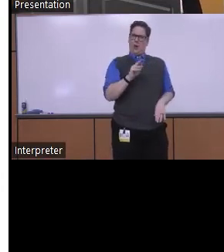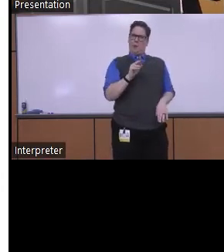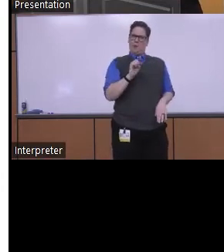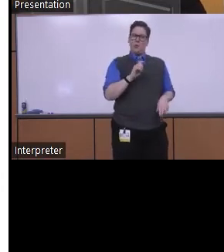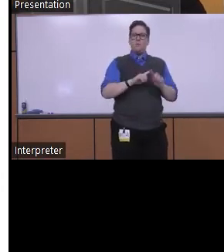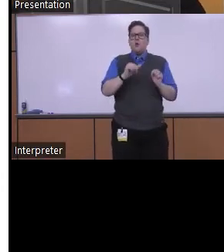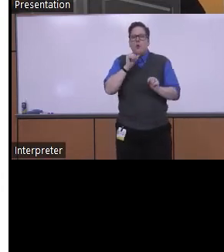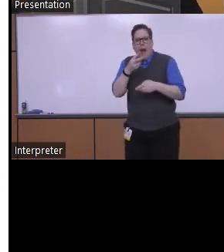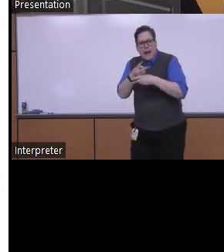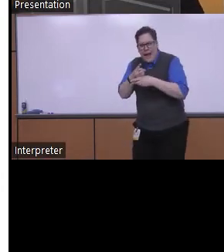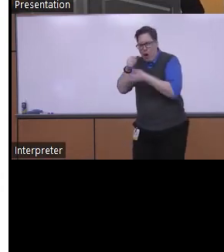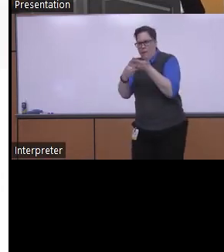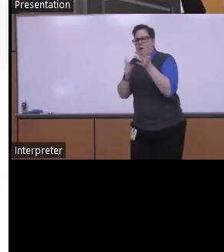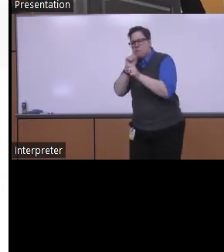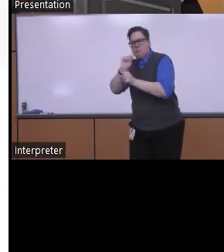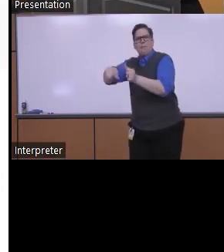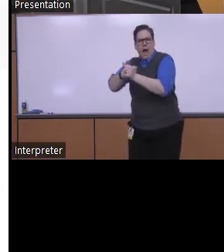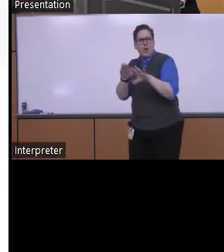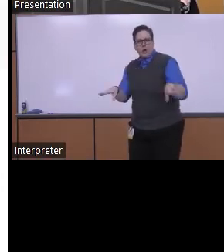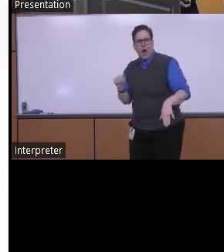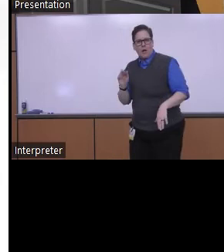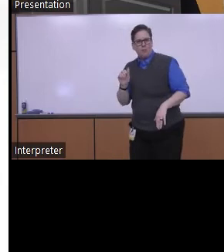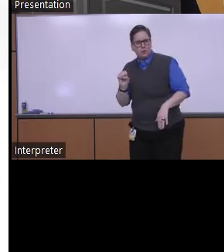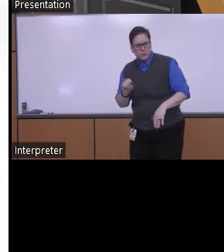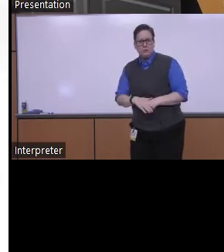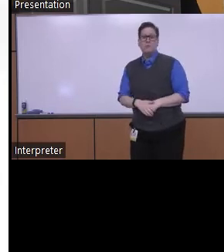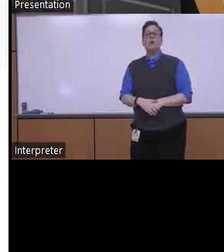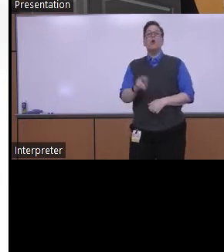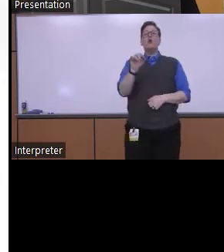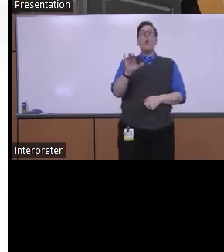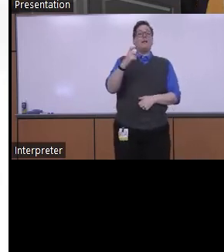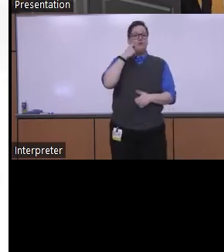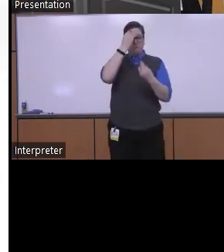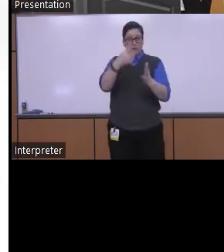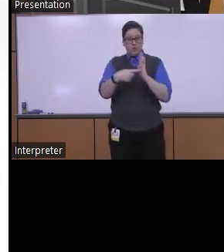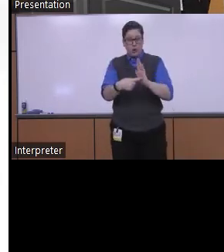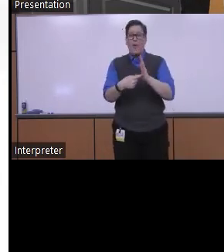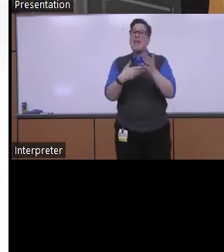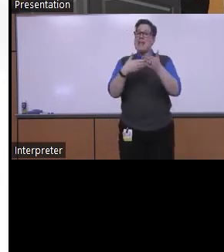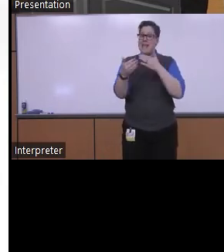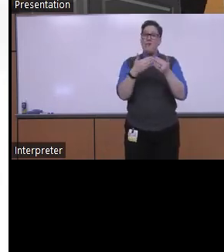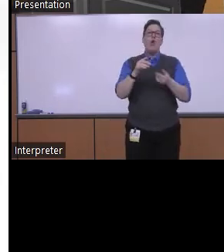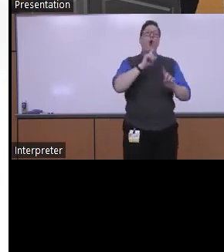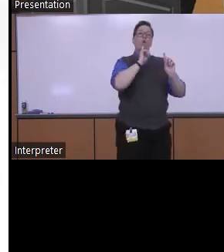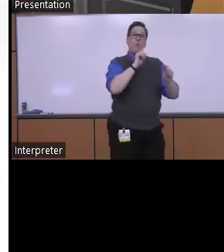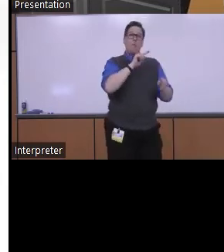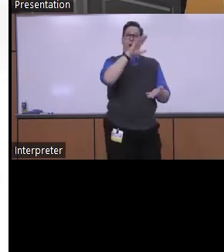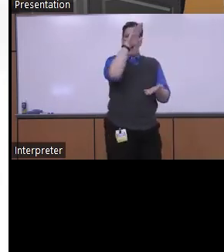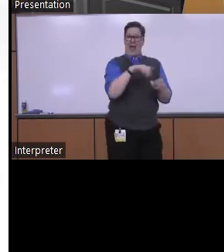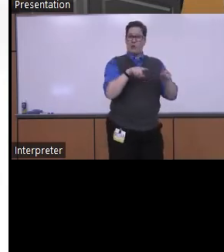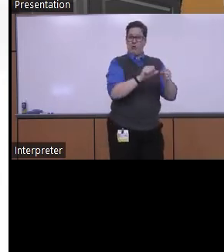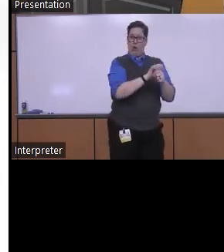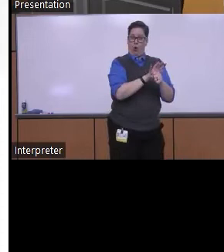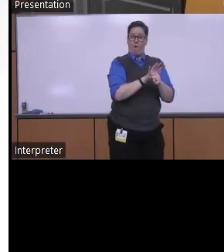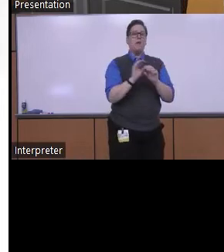societal risk factors of abuse. Recent data from New York City, for instance, has shown that despite a reduction in reports over the pandemic,